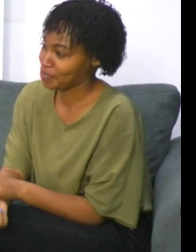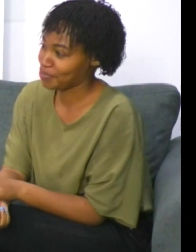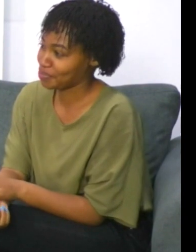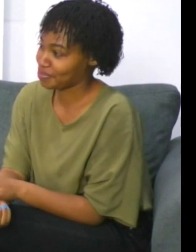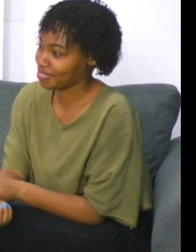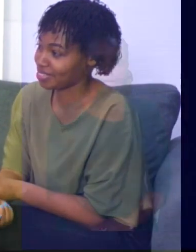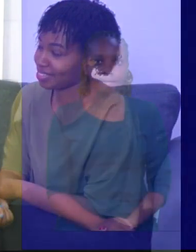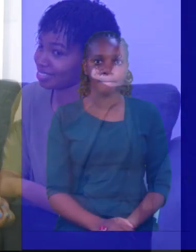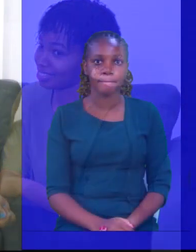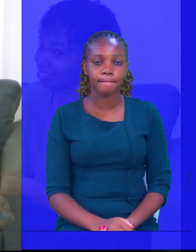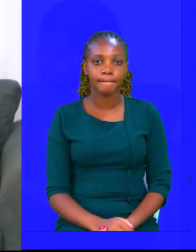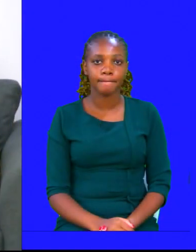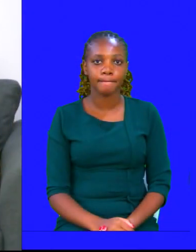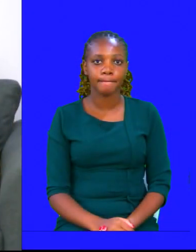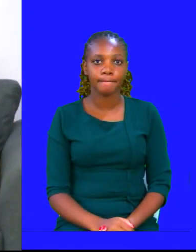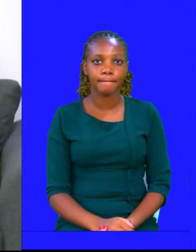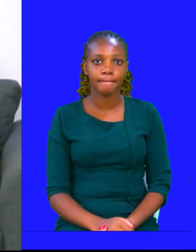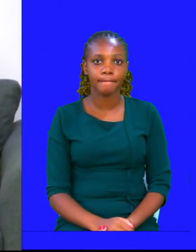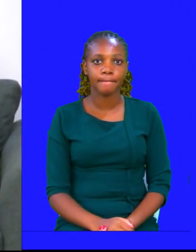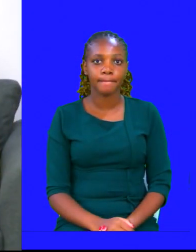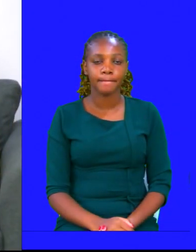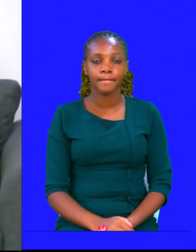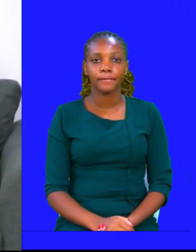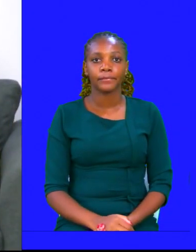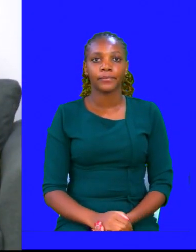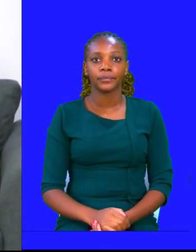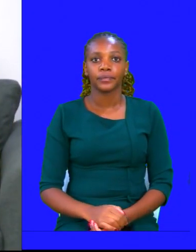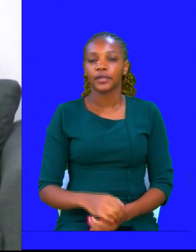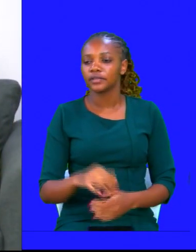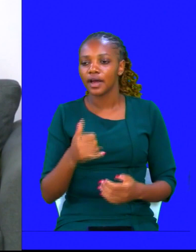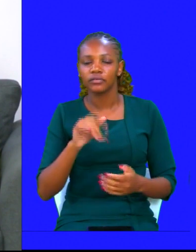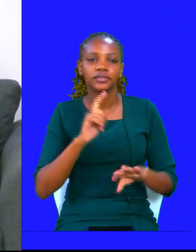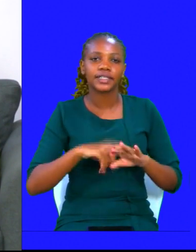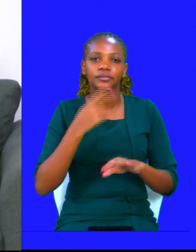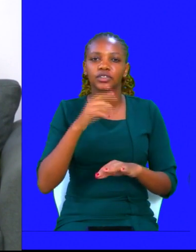I personally okay, what's the age of an older man?